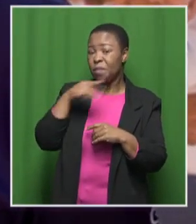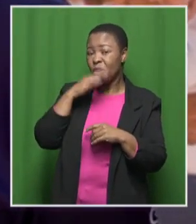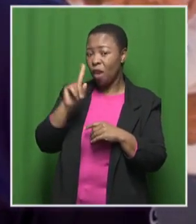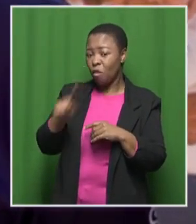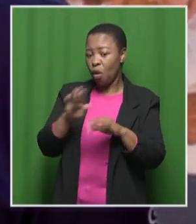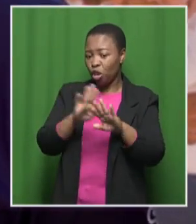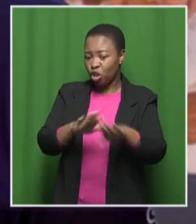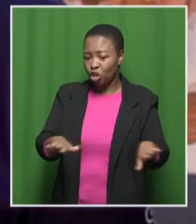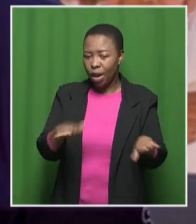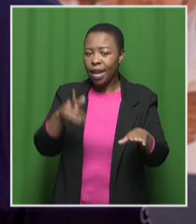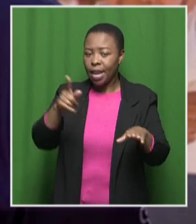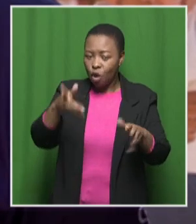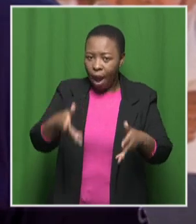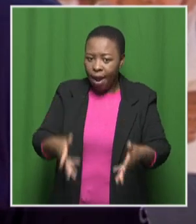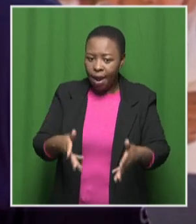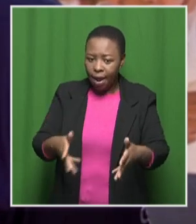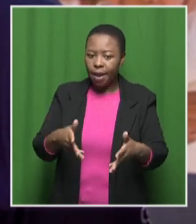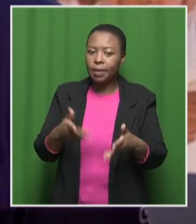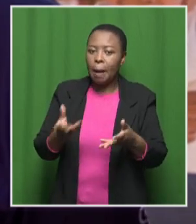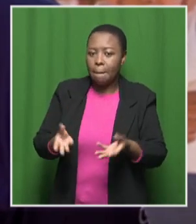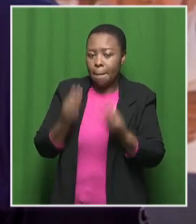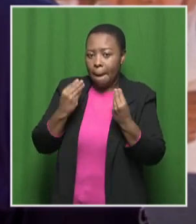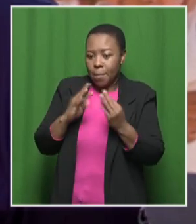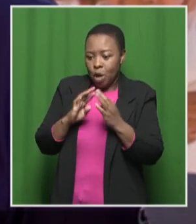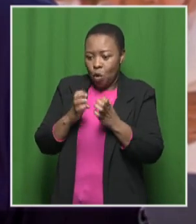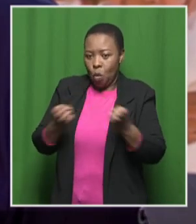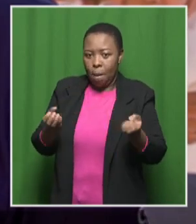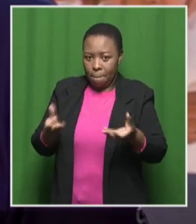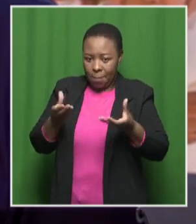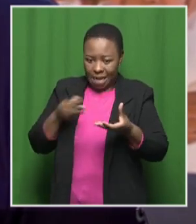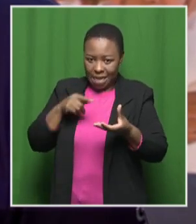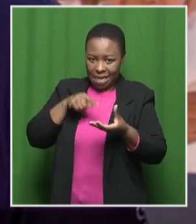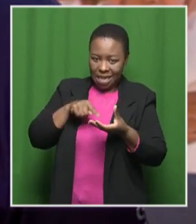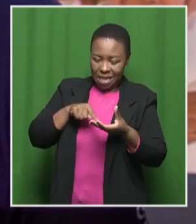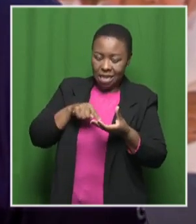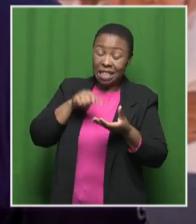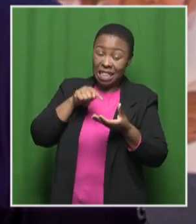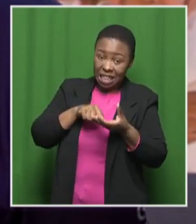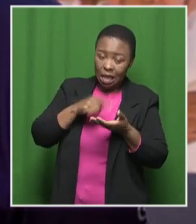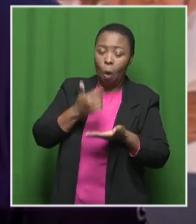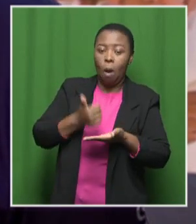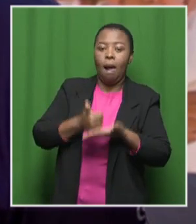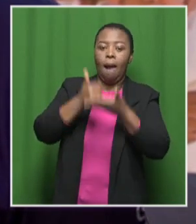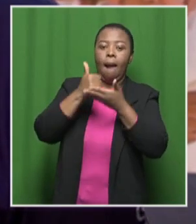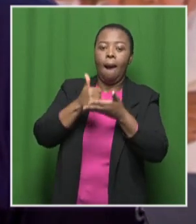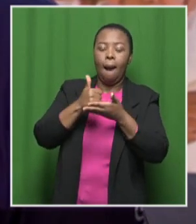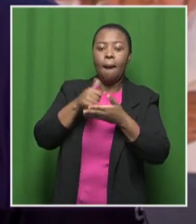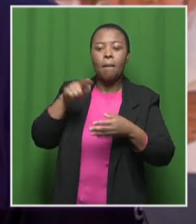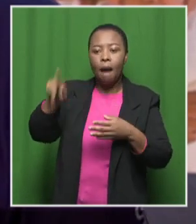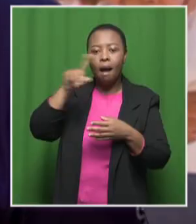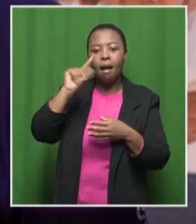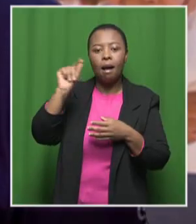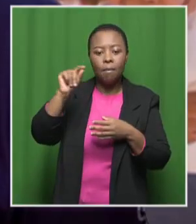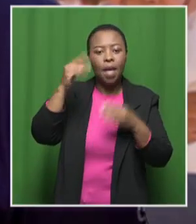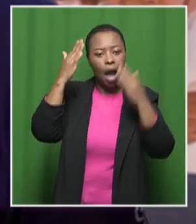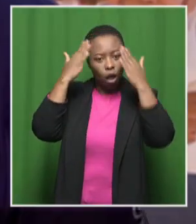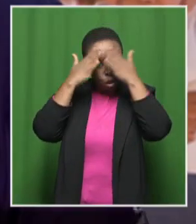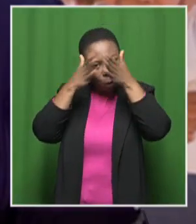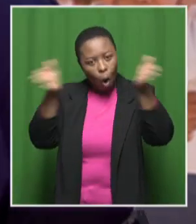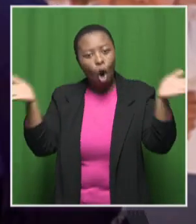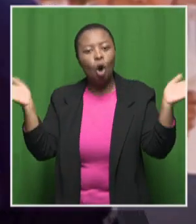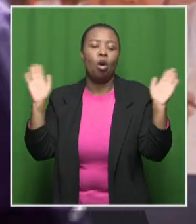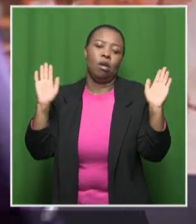here today, being able to receive this equipment that will help them explore and possibly find their